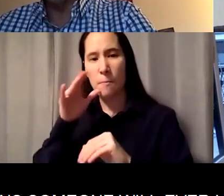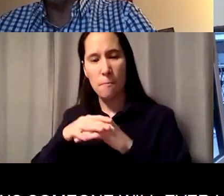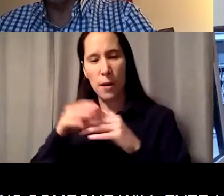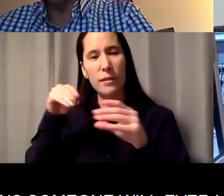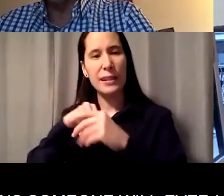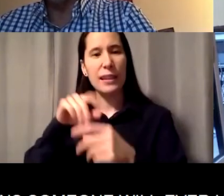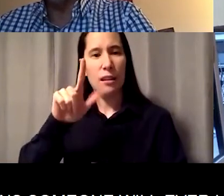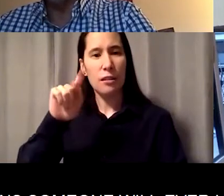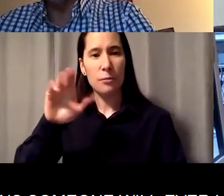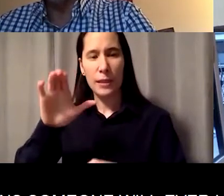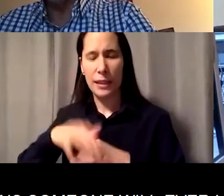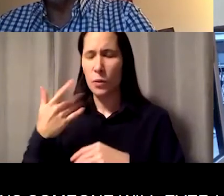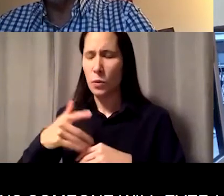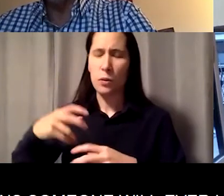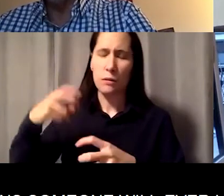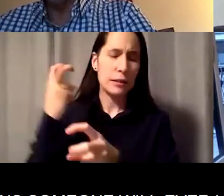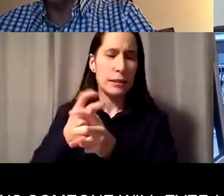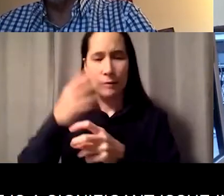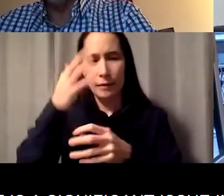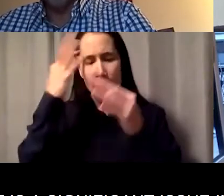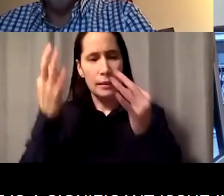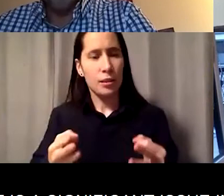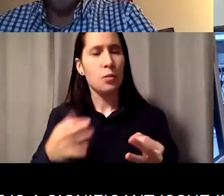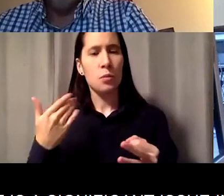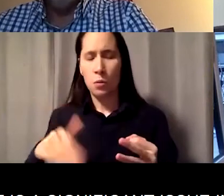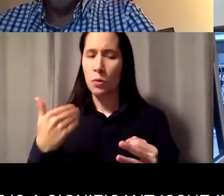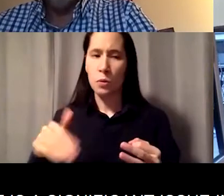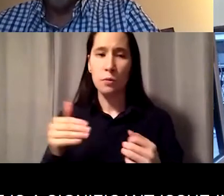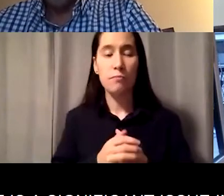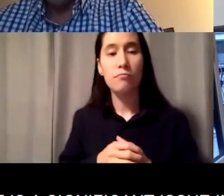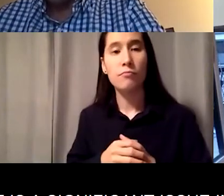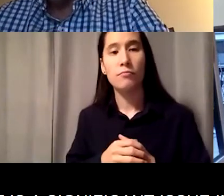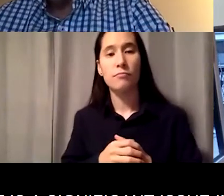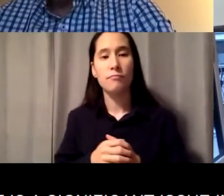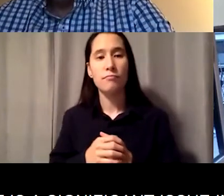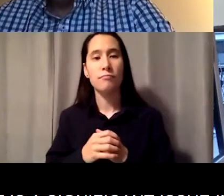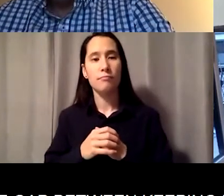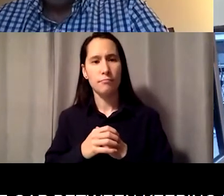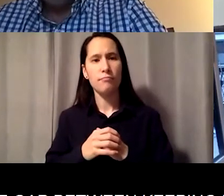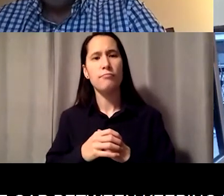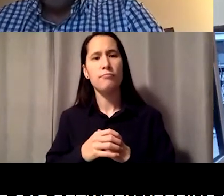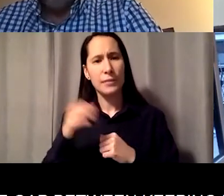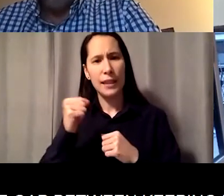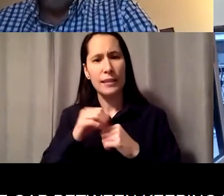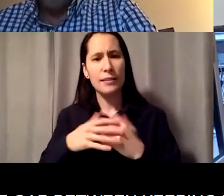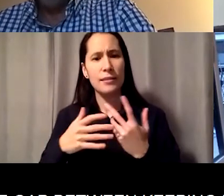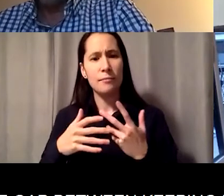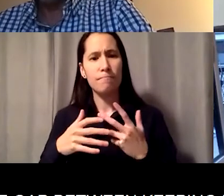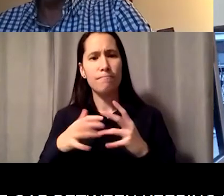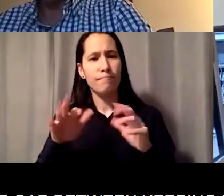someone will ever have to make. I see that there is a significant issue in that there is a large gap